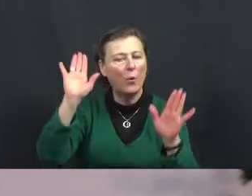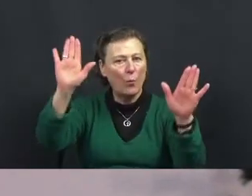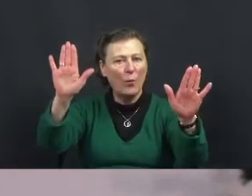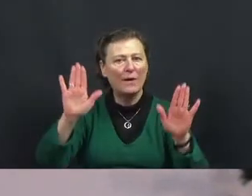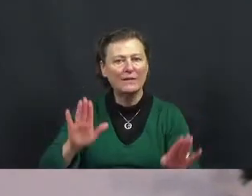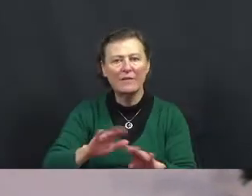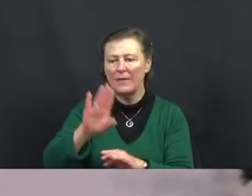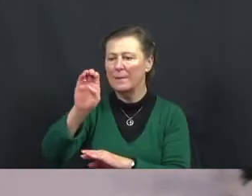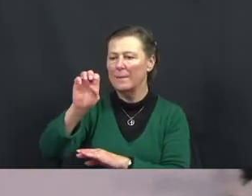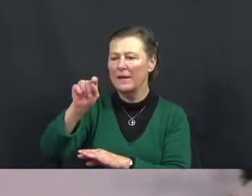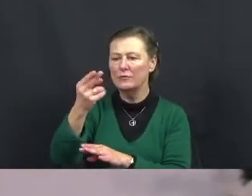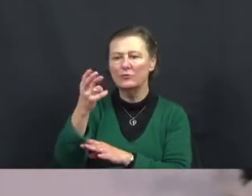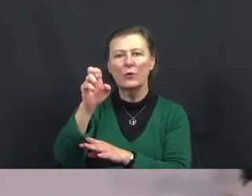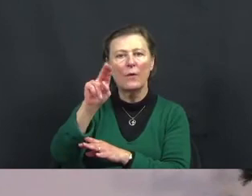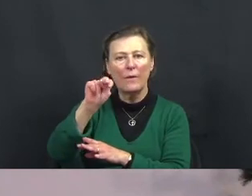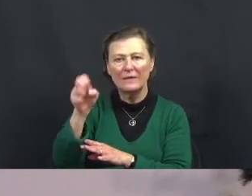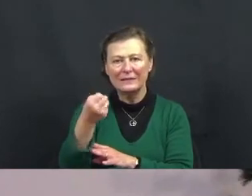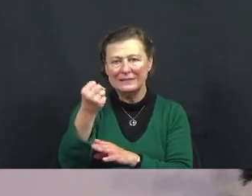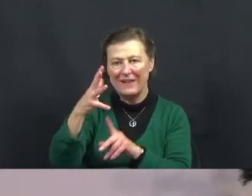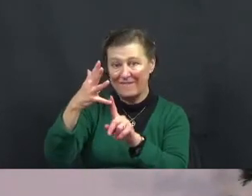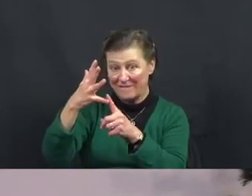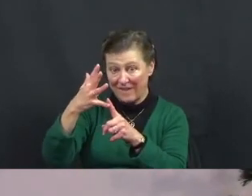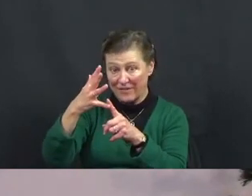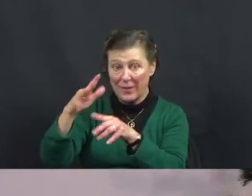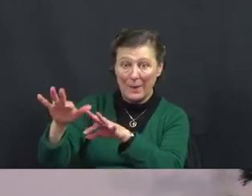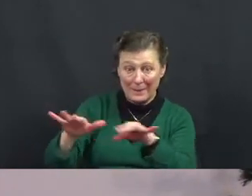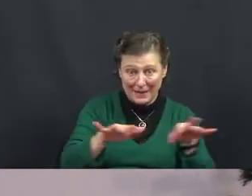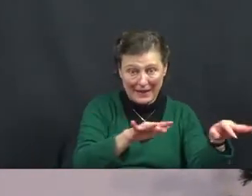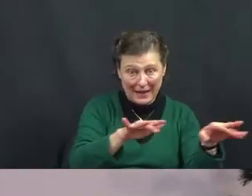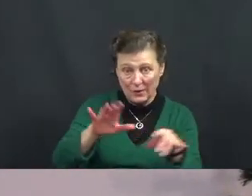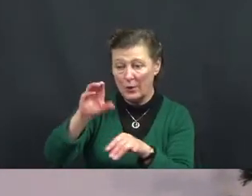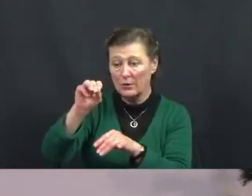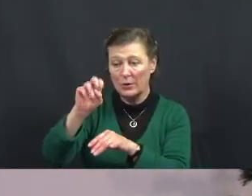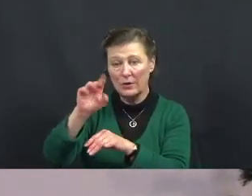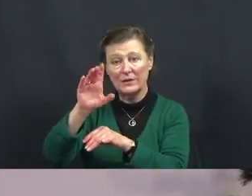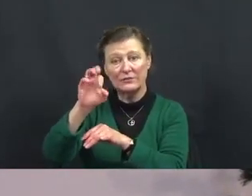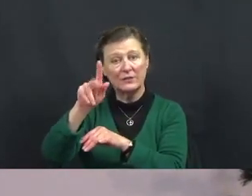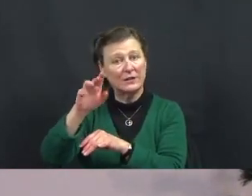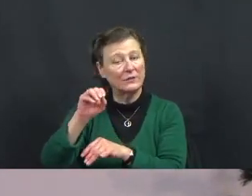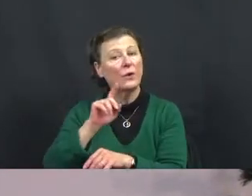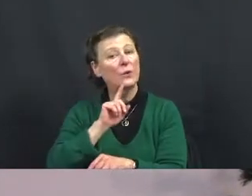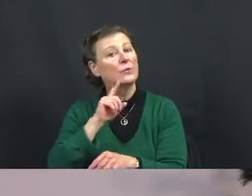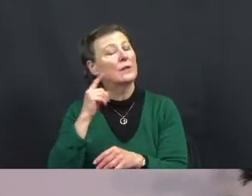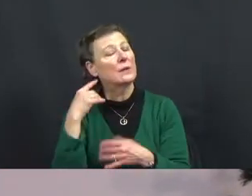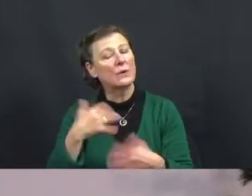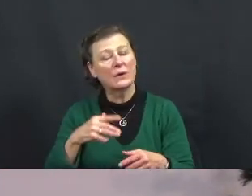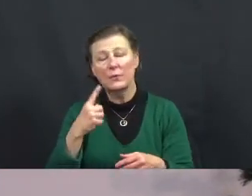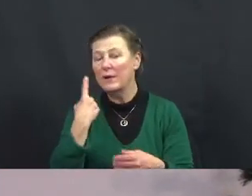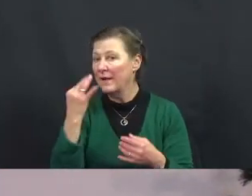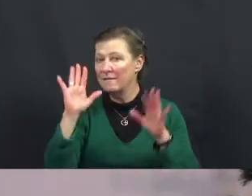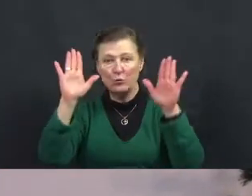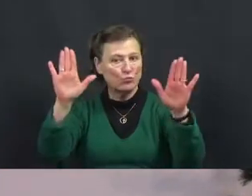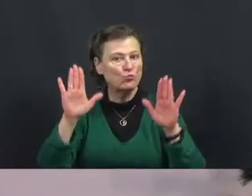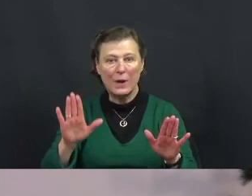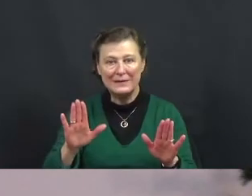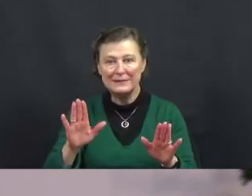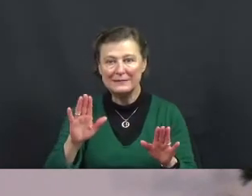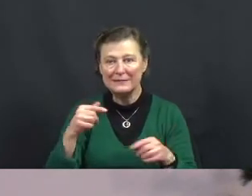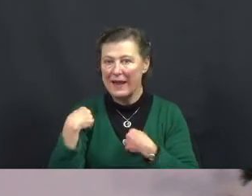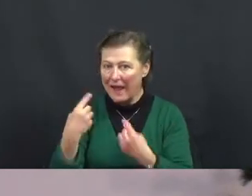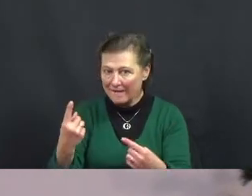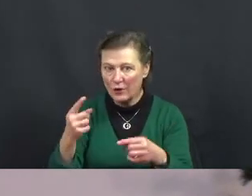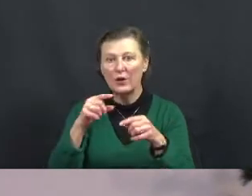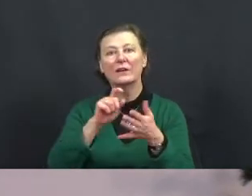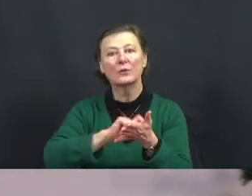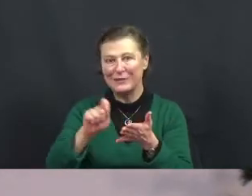Beethoven's Fifth Piano Concerto, the Emperor Concerto it's called. It truly is one of the greatest ever written.